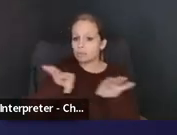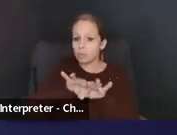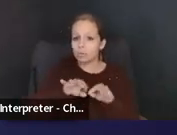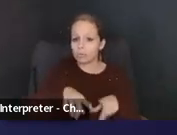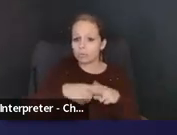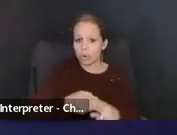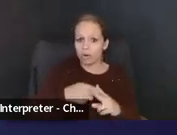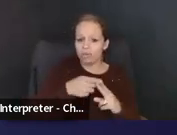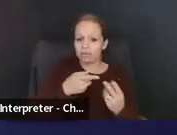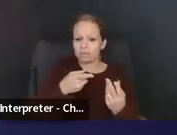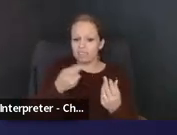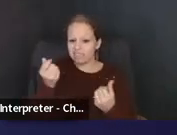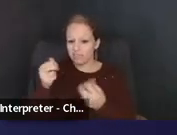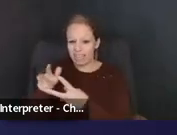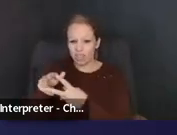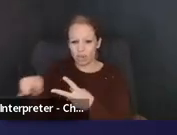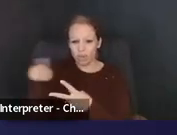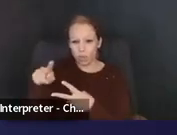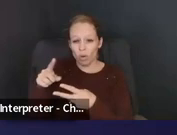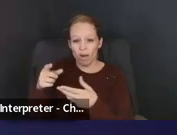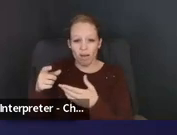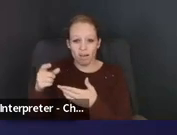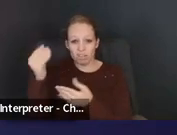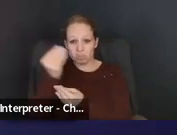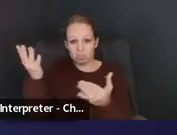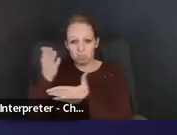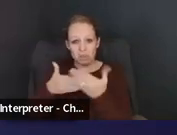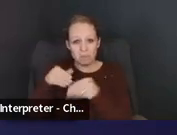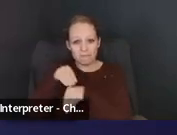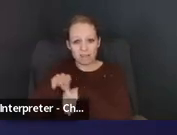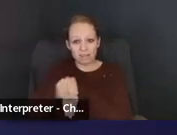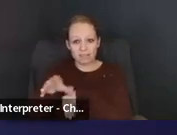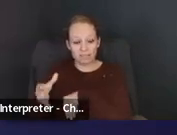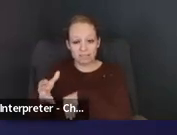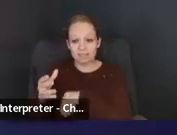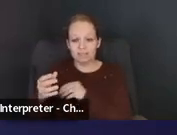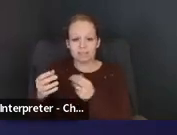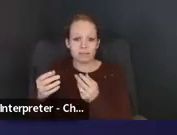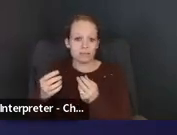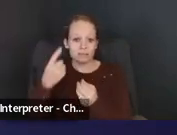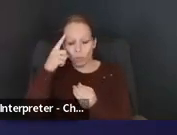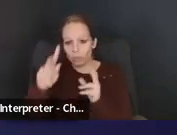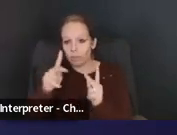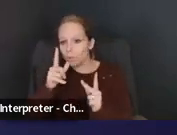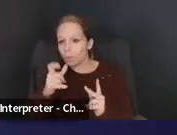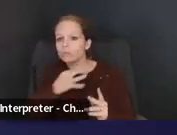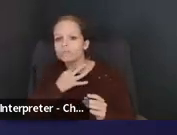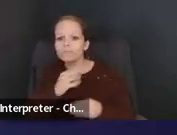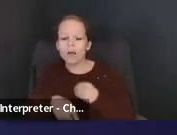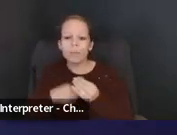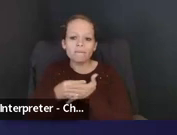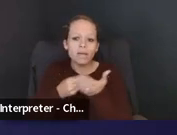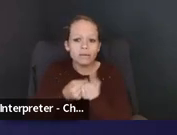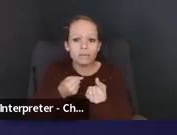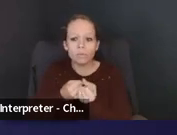just one bit of advice for folks who are wanting to get to know the funding opportunities in their